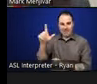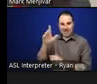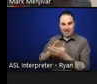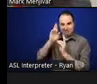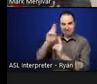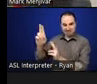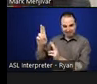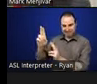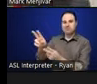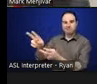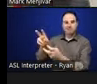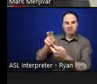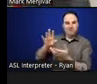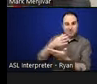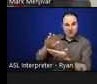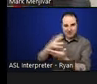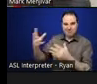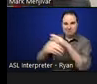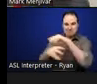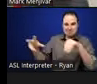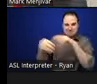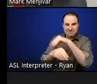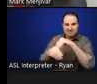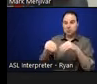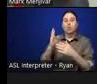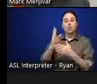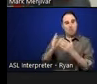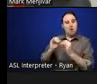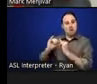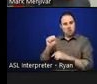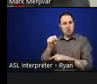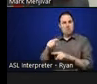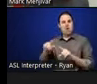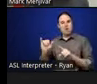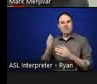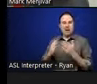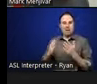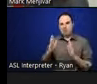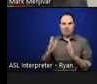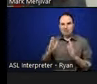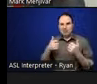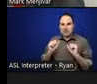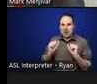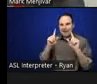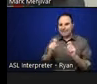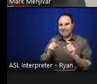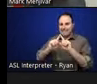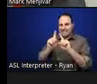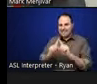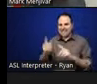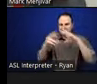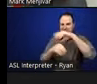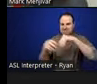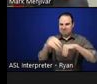traditional interviews inside of there, but there's also some more experimental pieces. One thing, this project launched